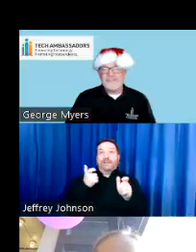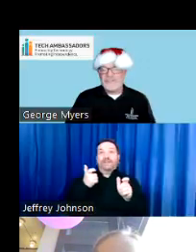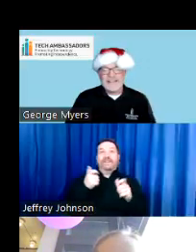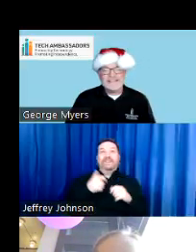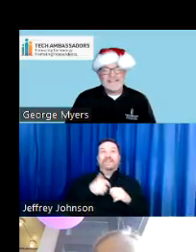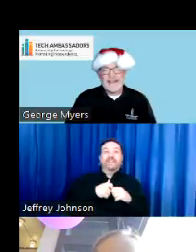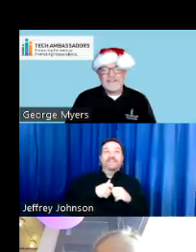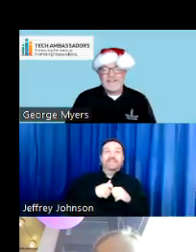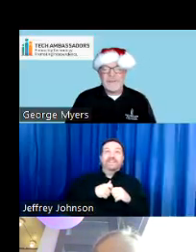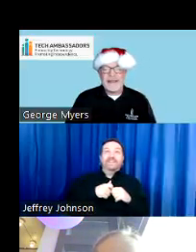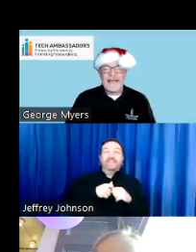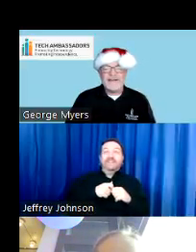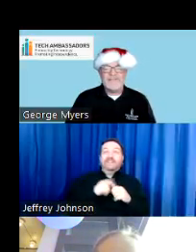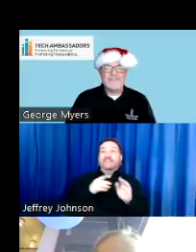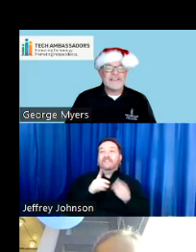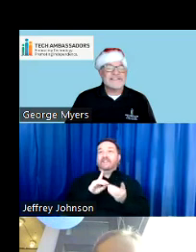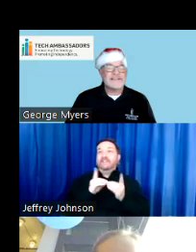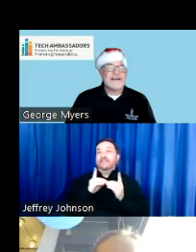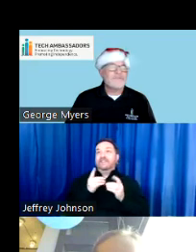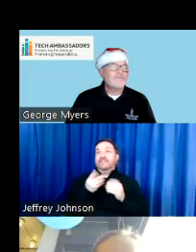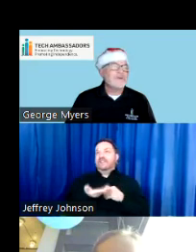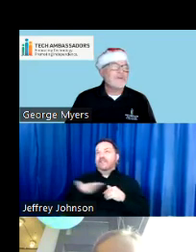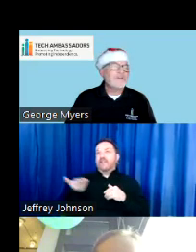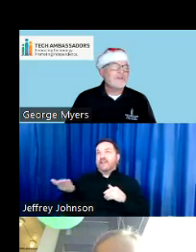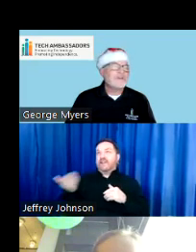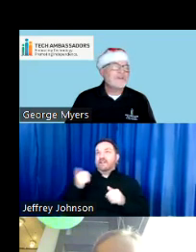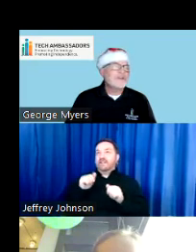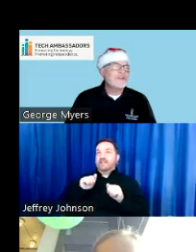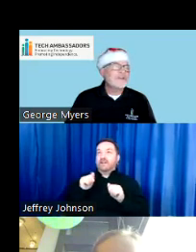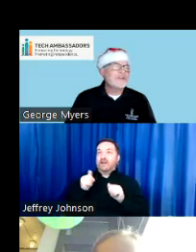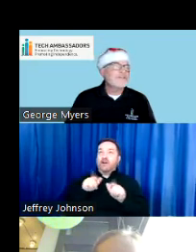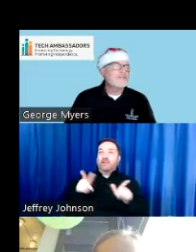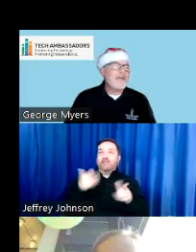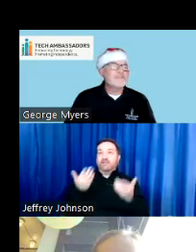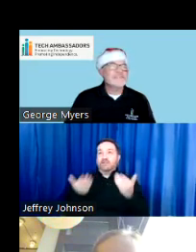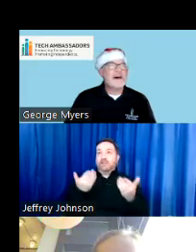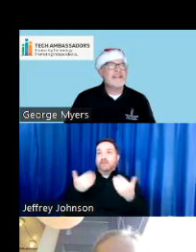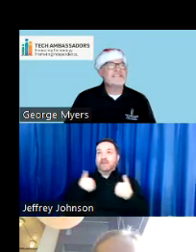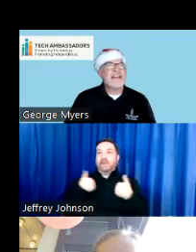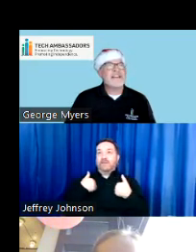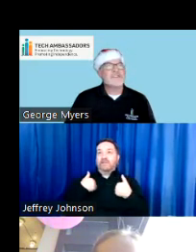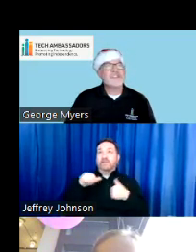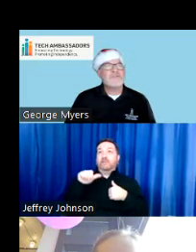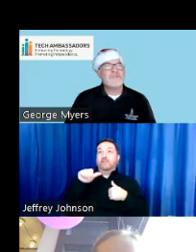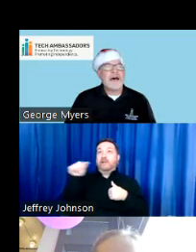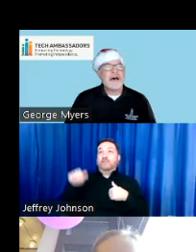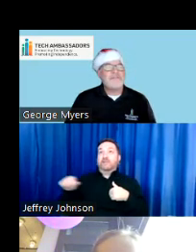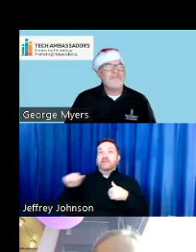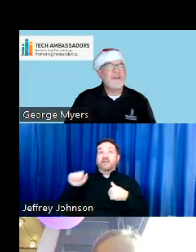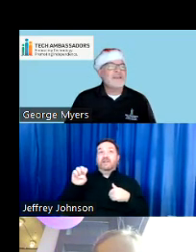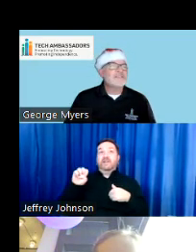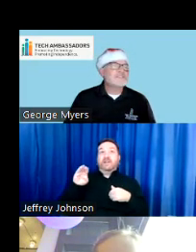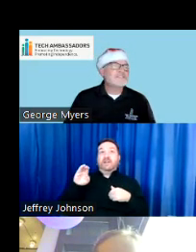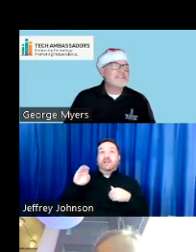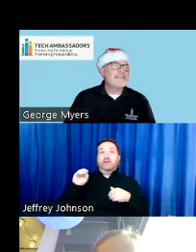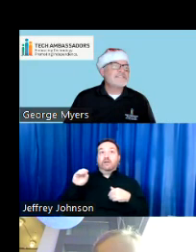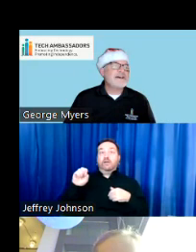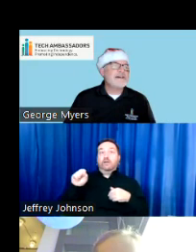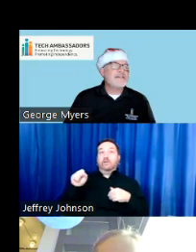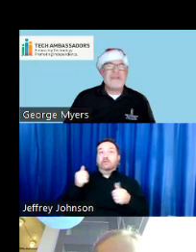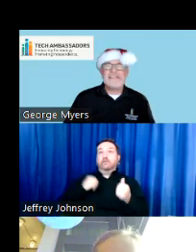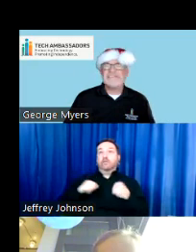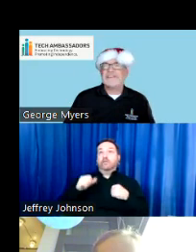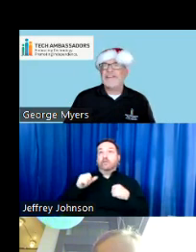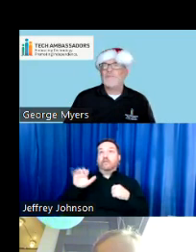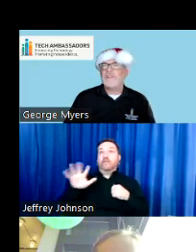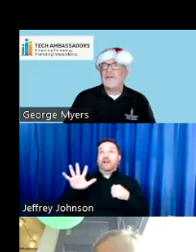is a device that any of us might have. It's from Amazon. It's an Echo Show 5. So